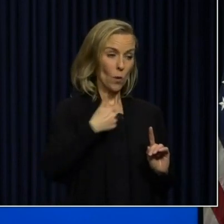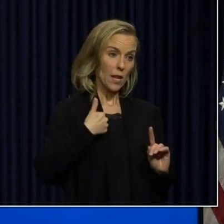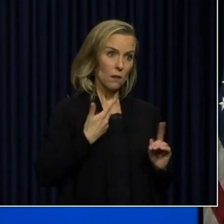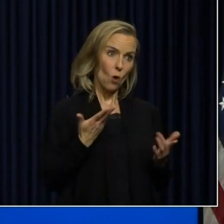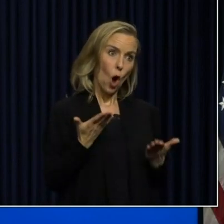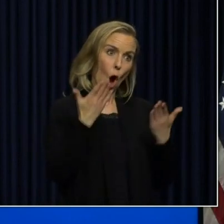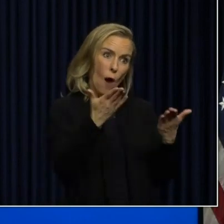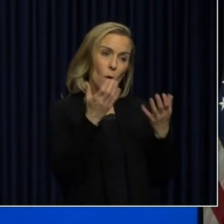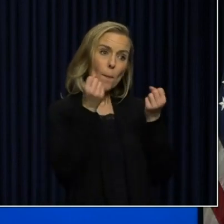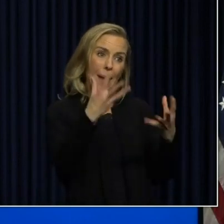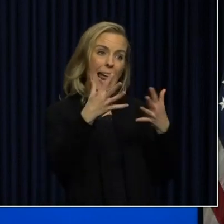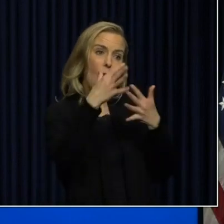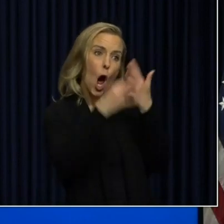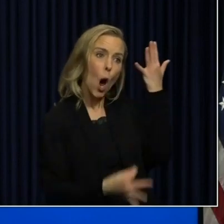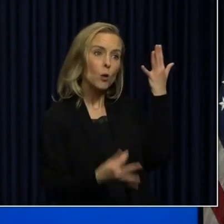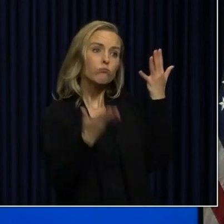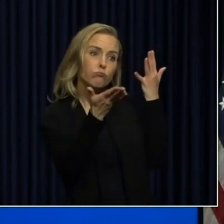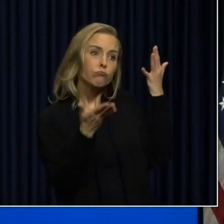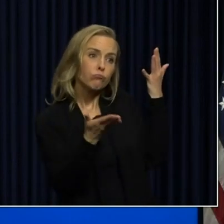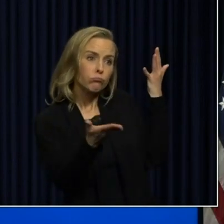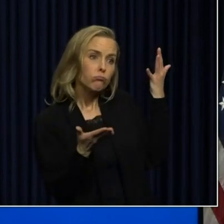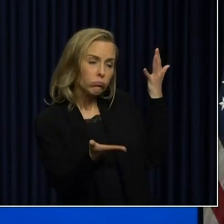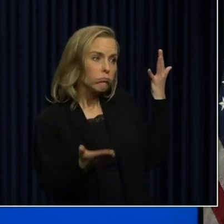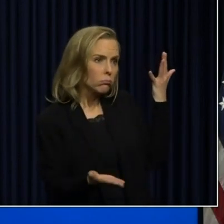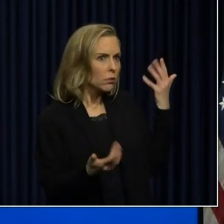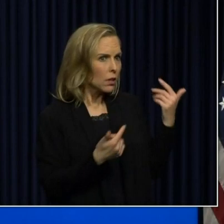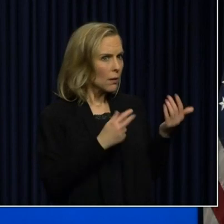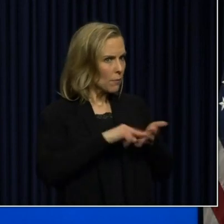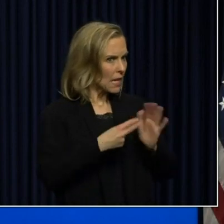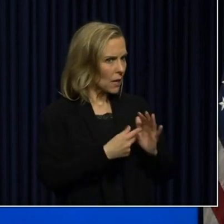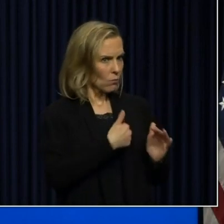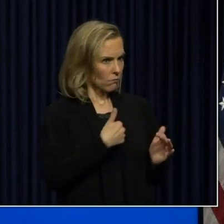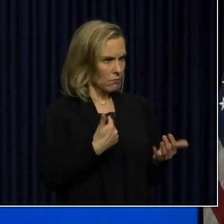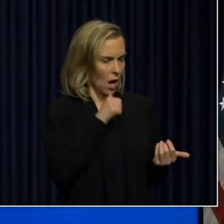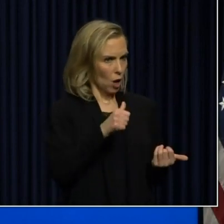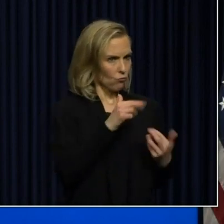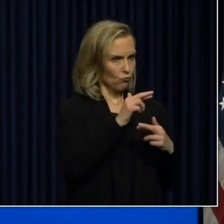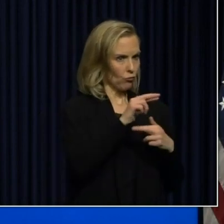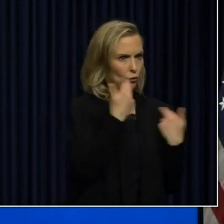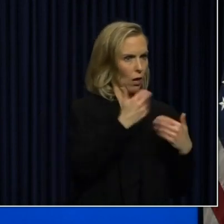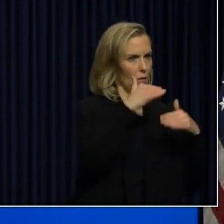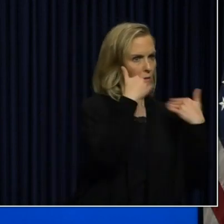options, that we were not unduly restricting people's